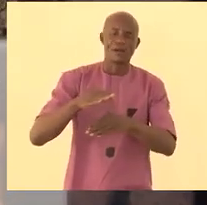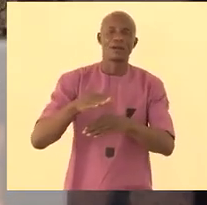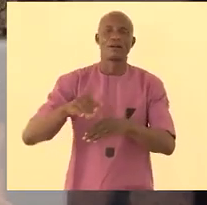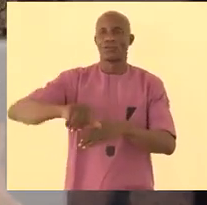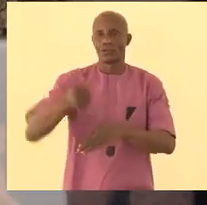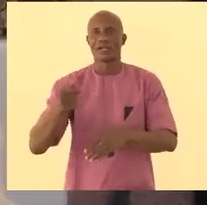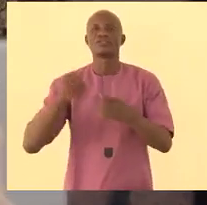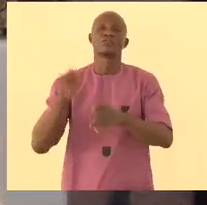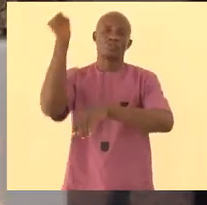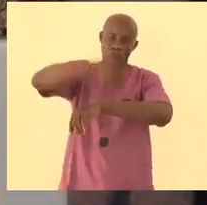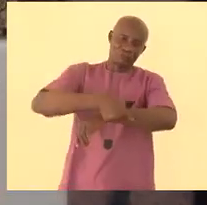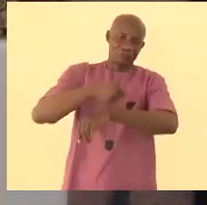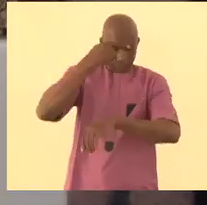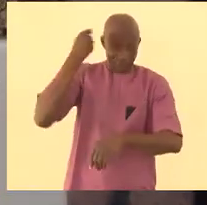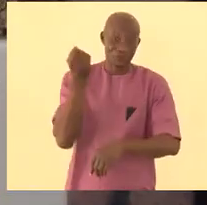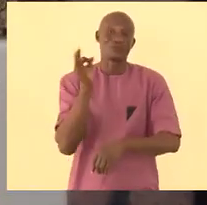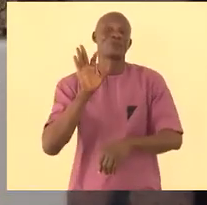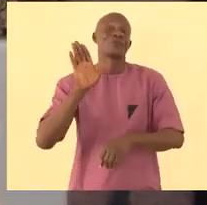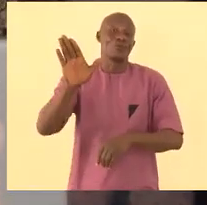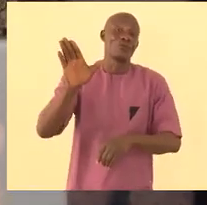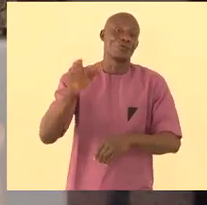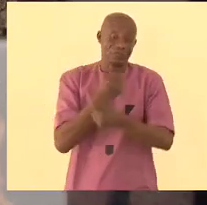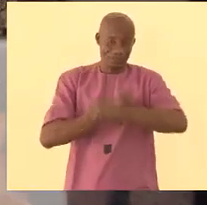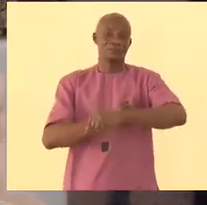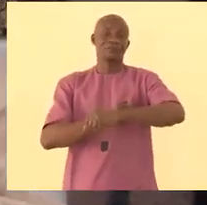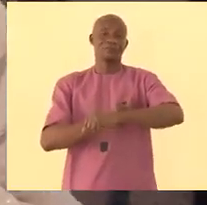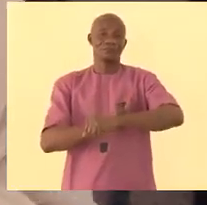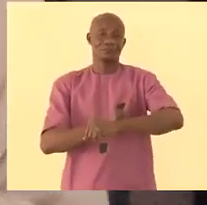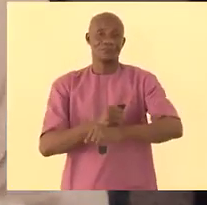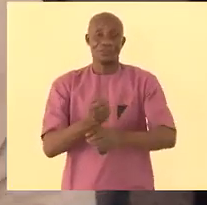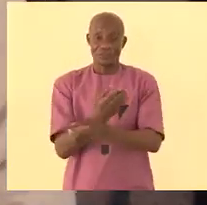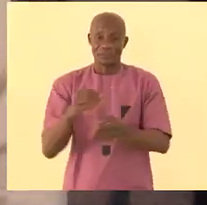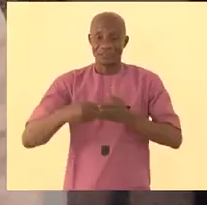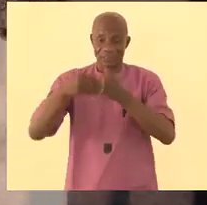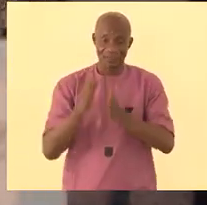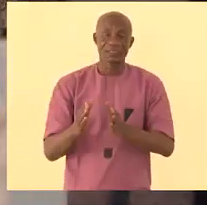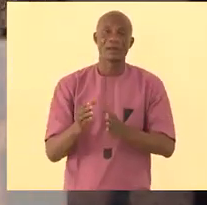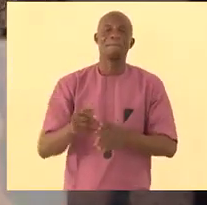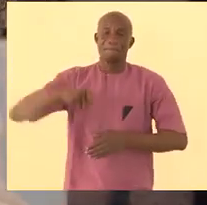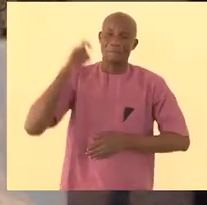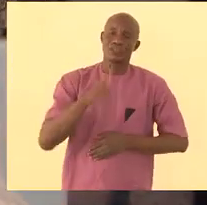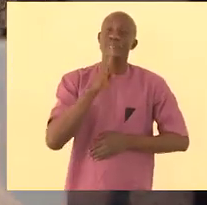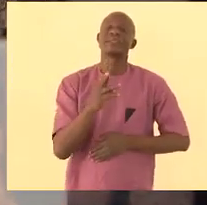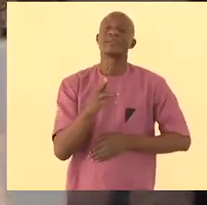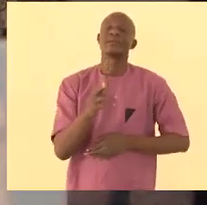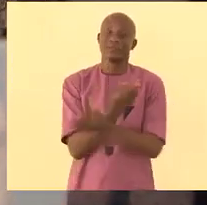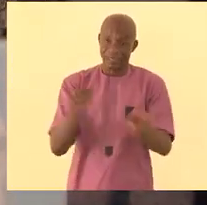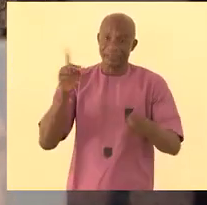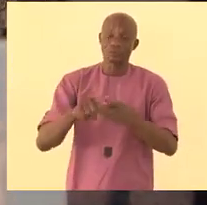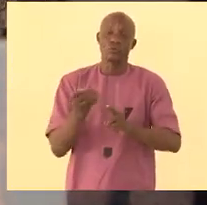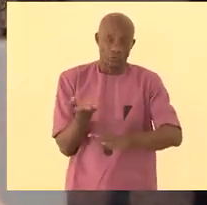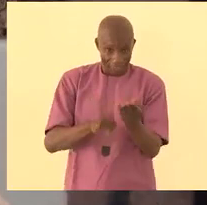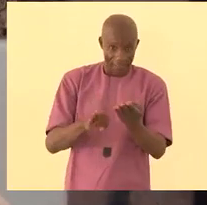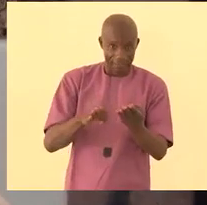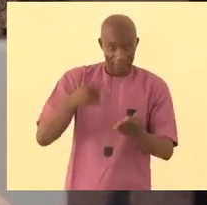to subdue them for your own security. A leader must be ready to lay down his life for the sake